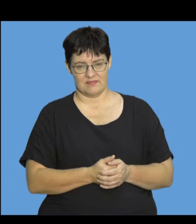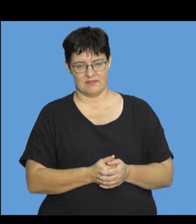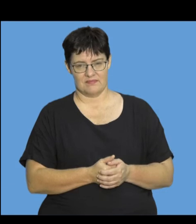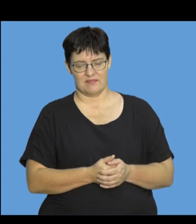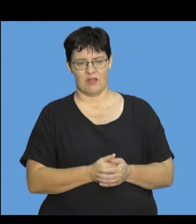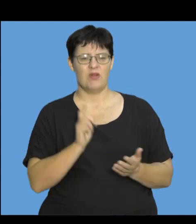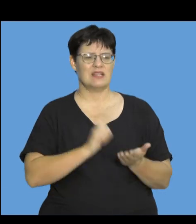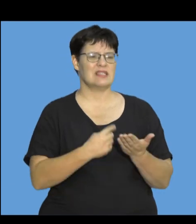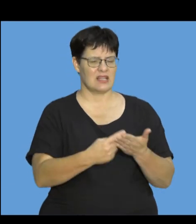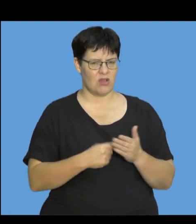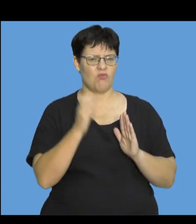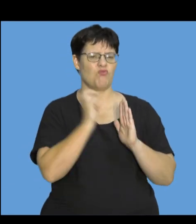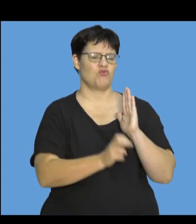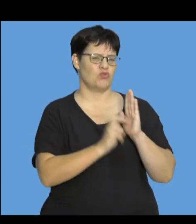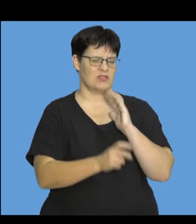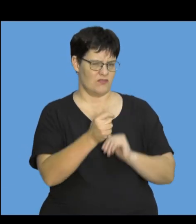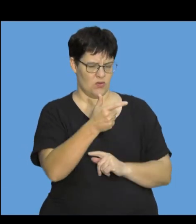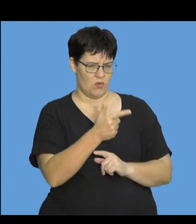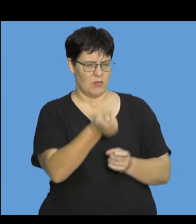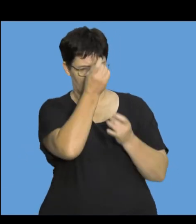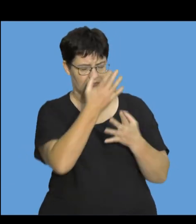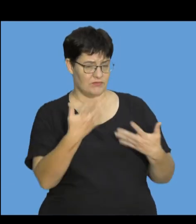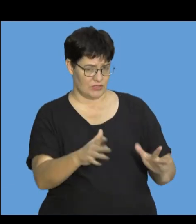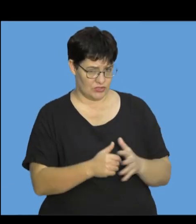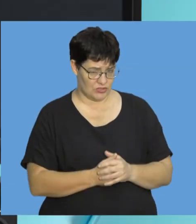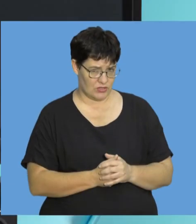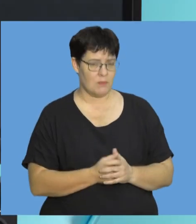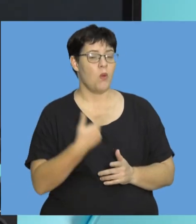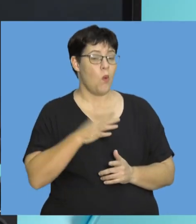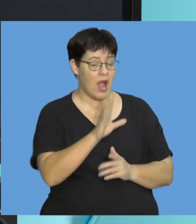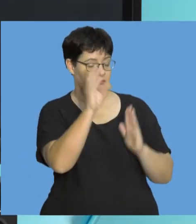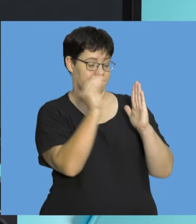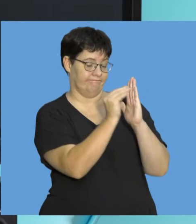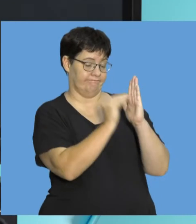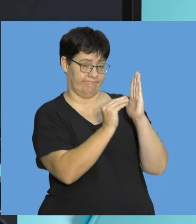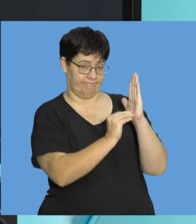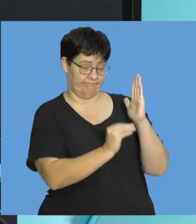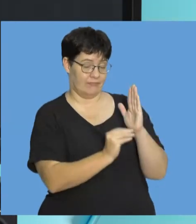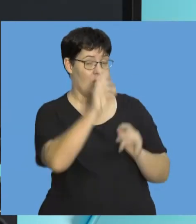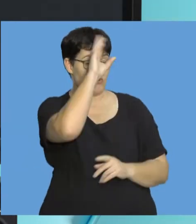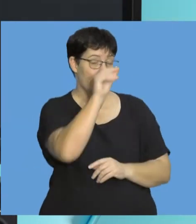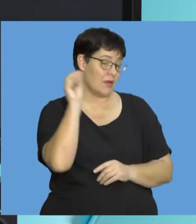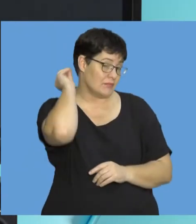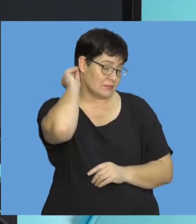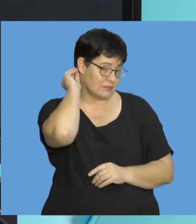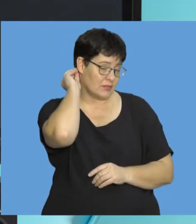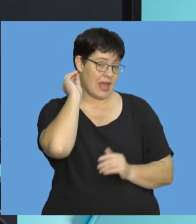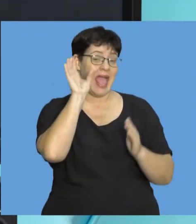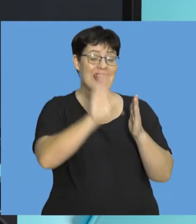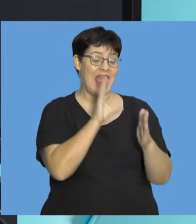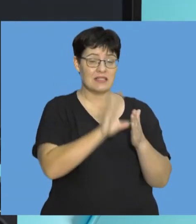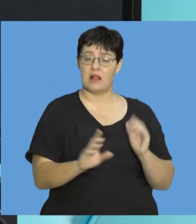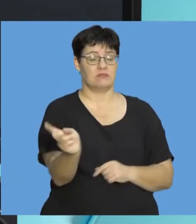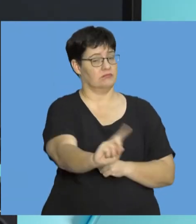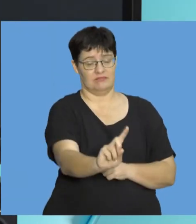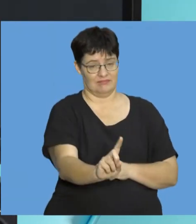x. Now, let's just talk about a few rules that I've mentioned here that I want you to jot down for me. Remember, you do not